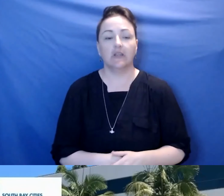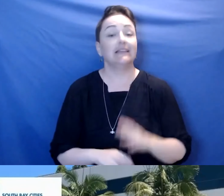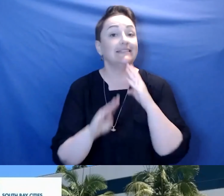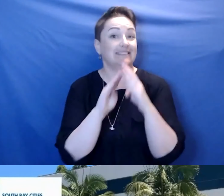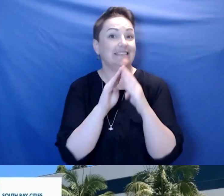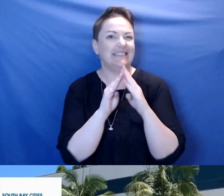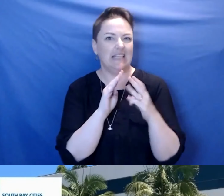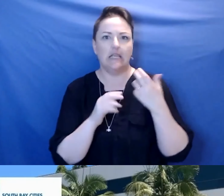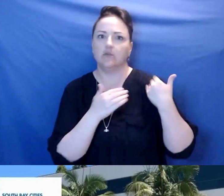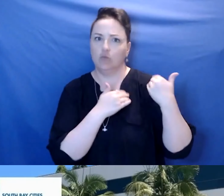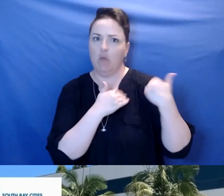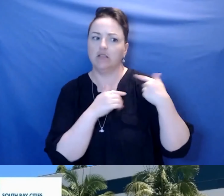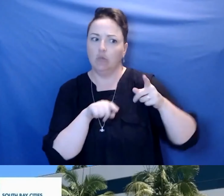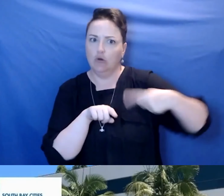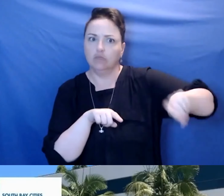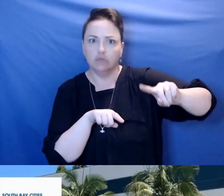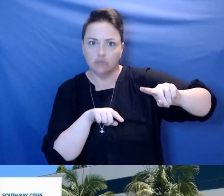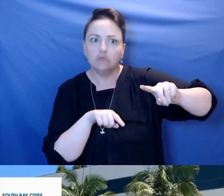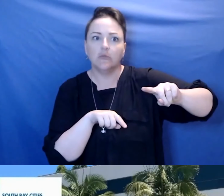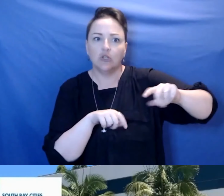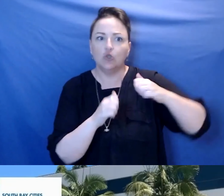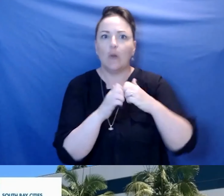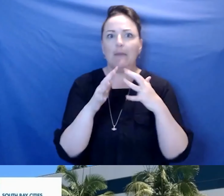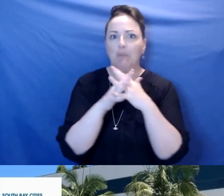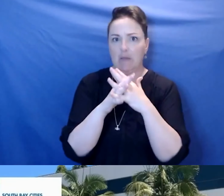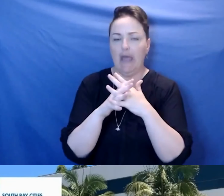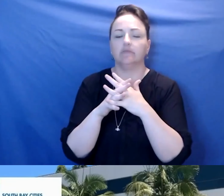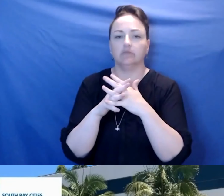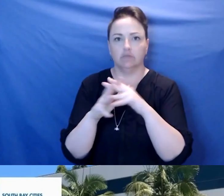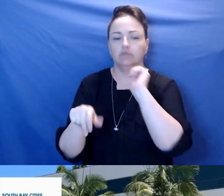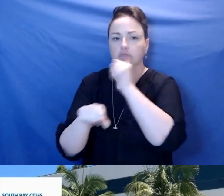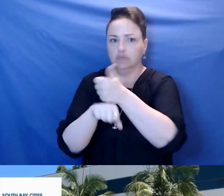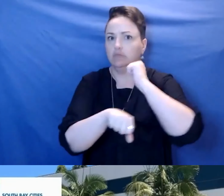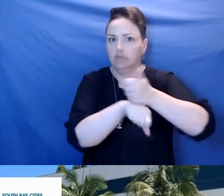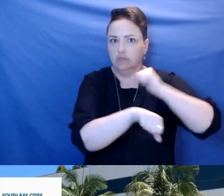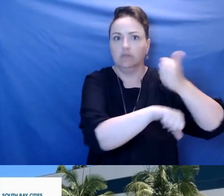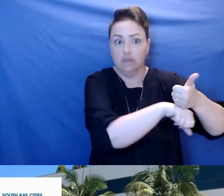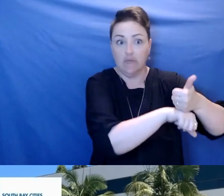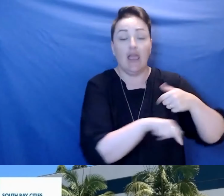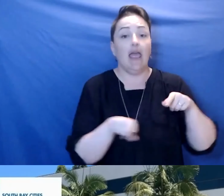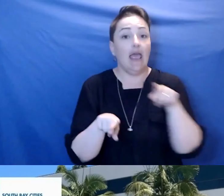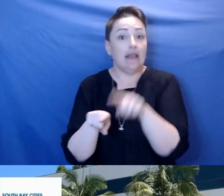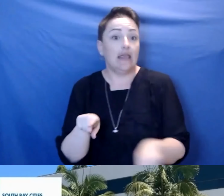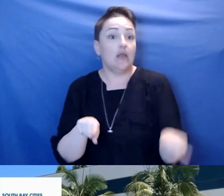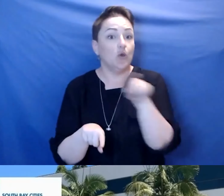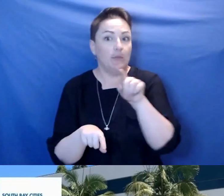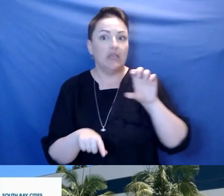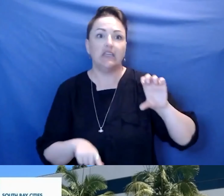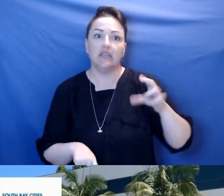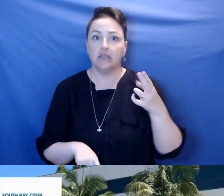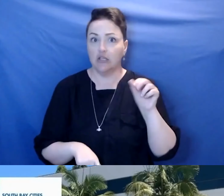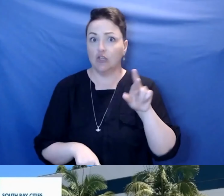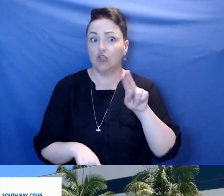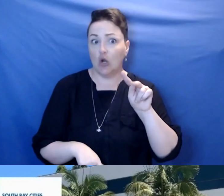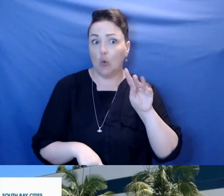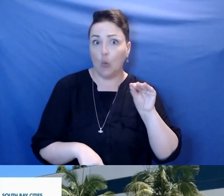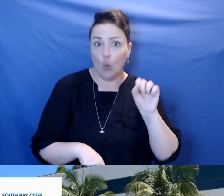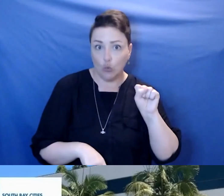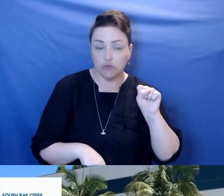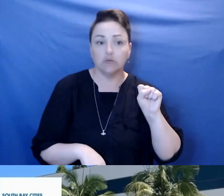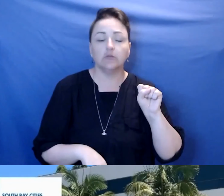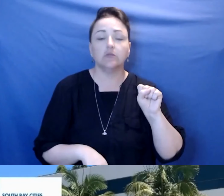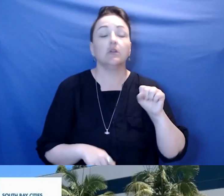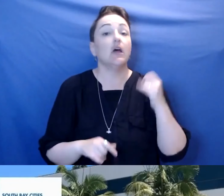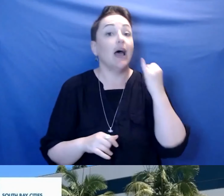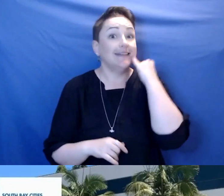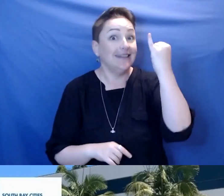with them now on the design, and it would be sharrows. What we're trying to do is divert, of course, traffic